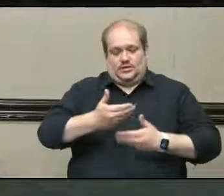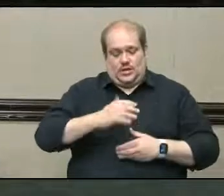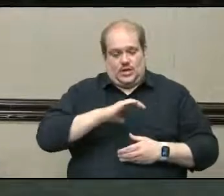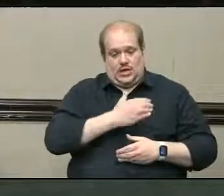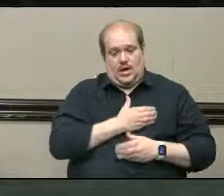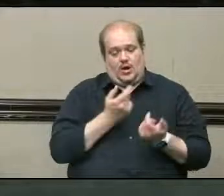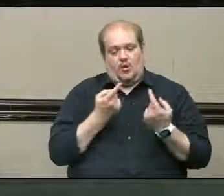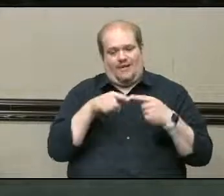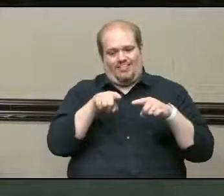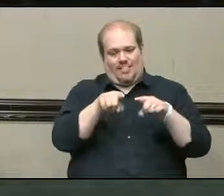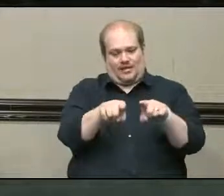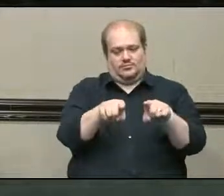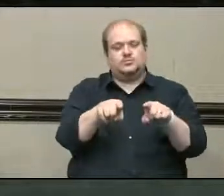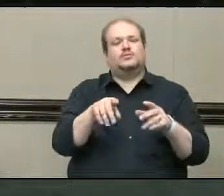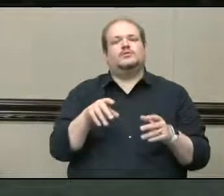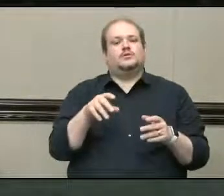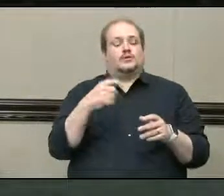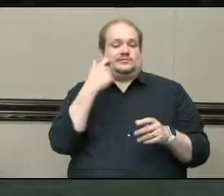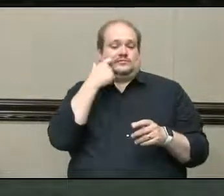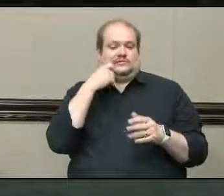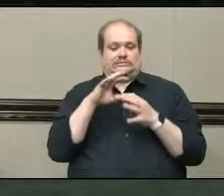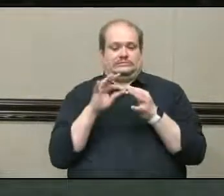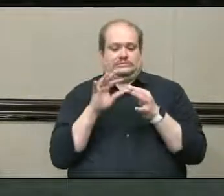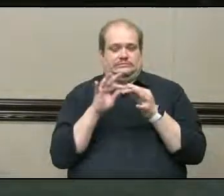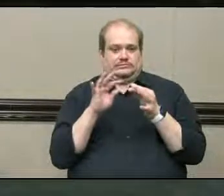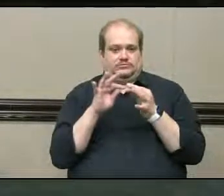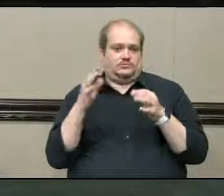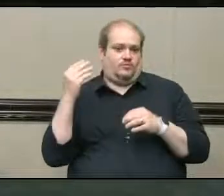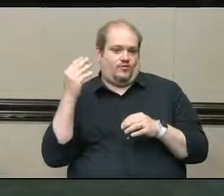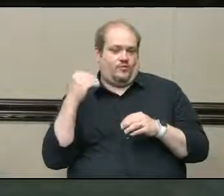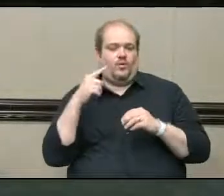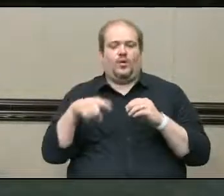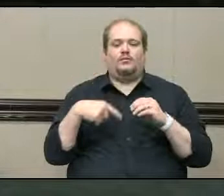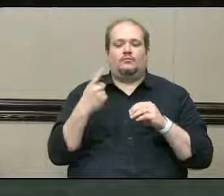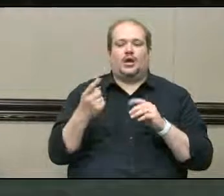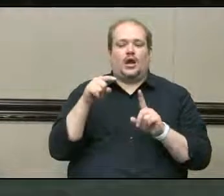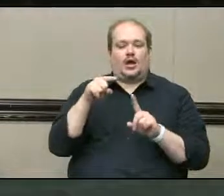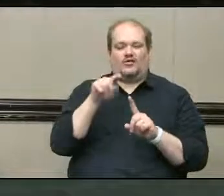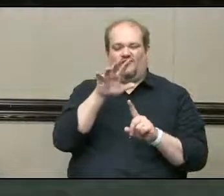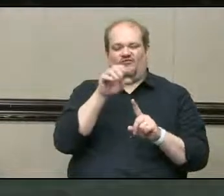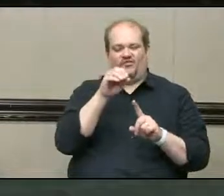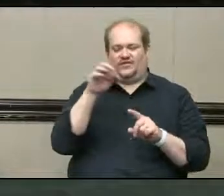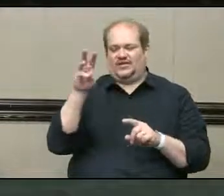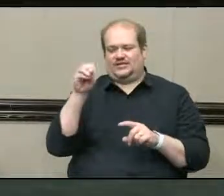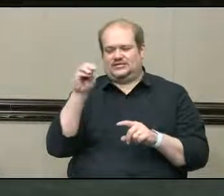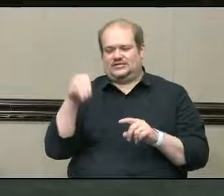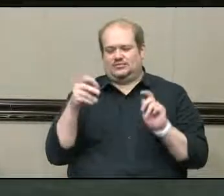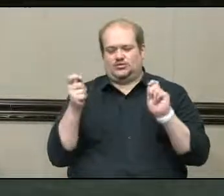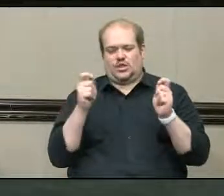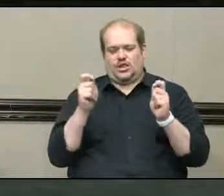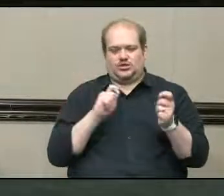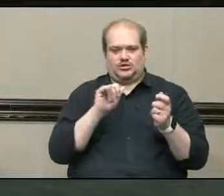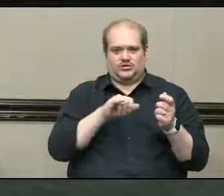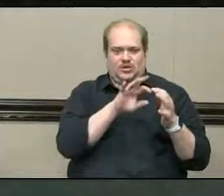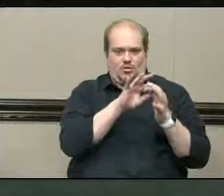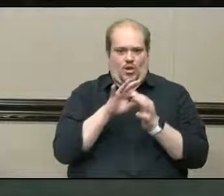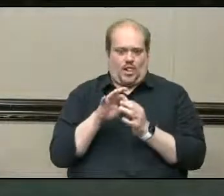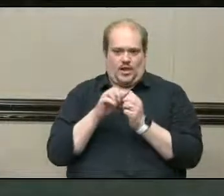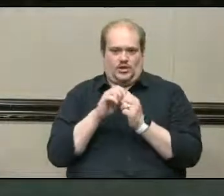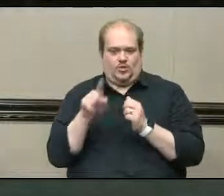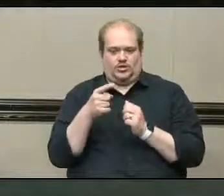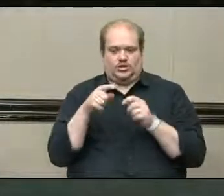our alignment. And as I was speaking earlier, about 50 to 60% of these changes has to do with